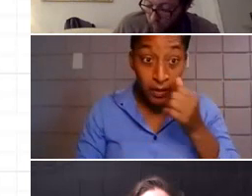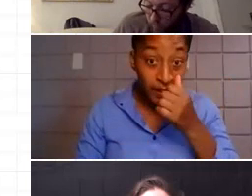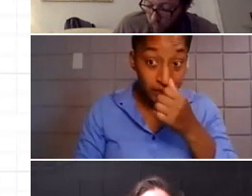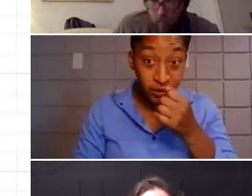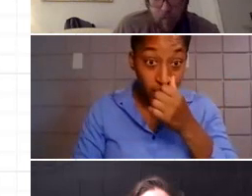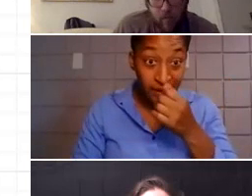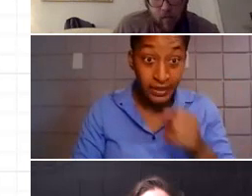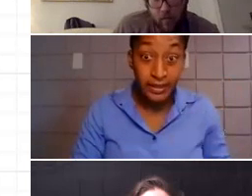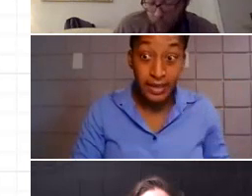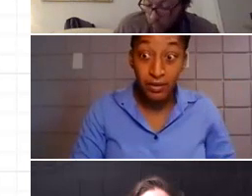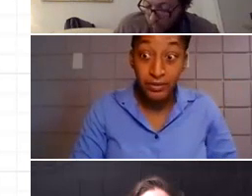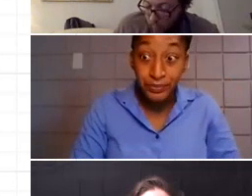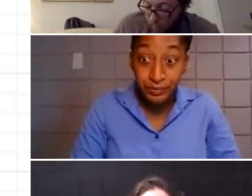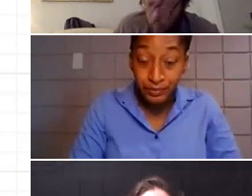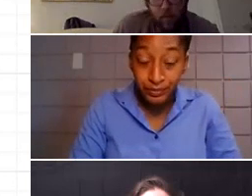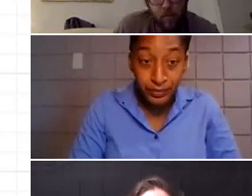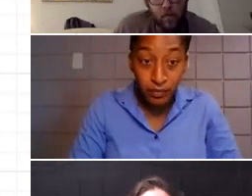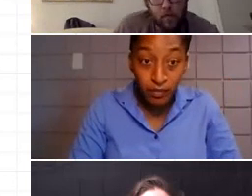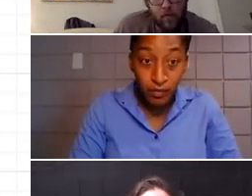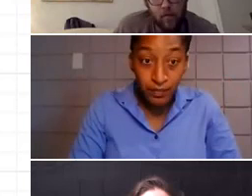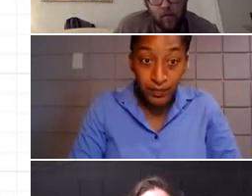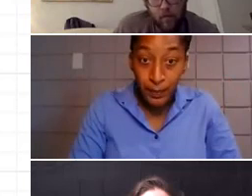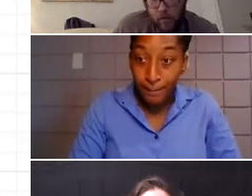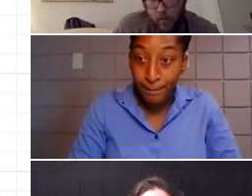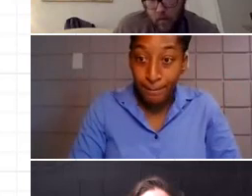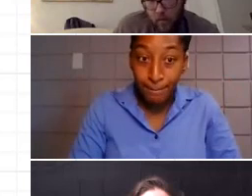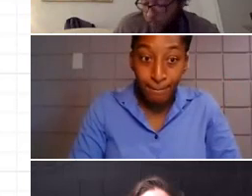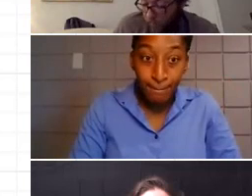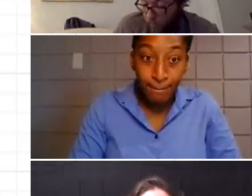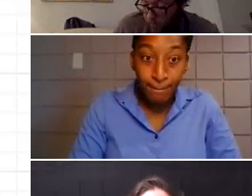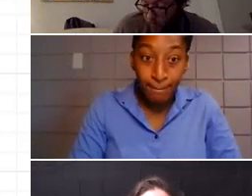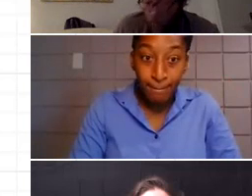One moment, it's writing it down. Okay, gotcha.